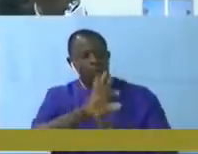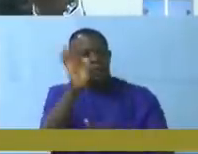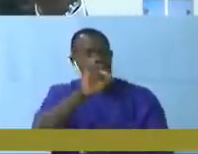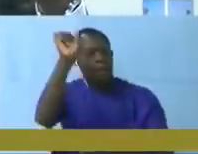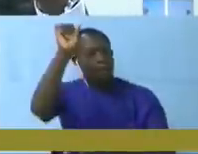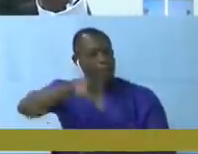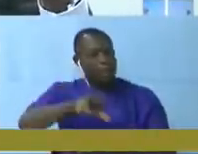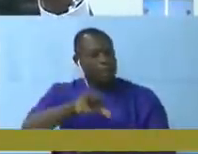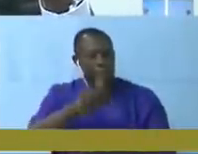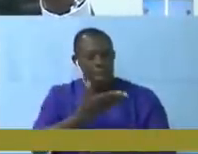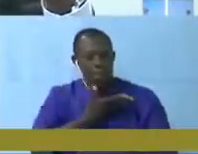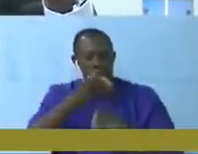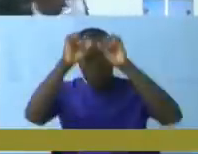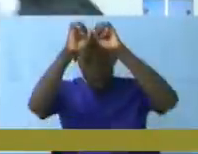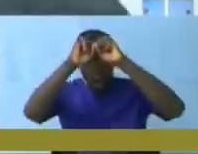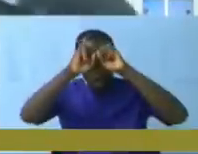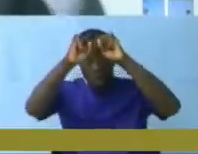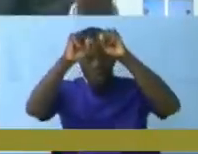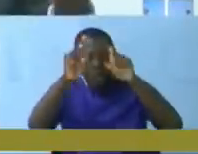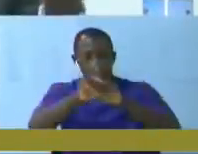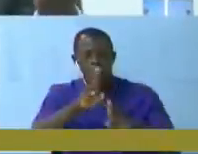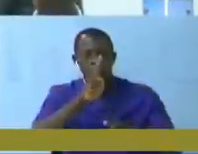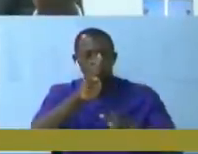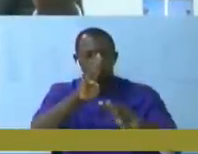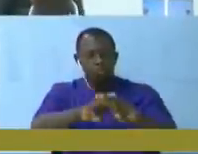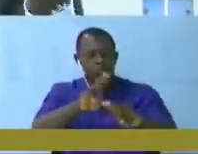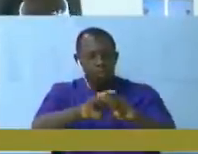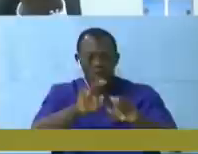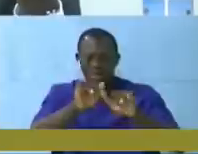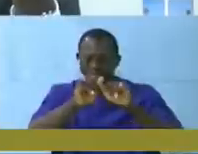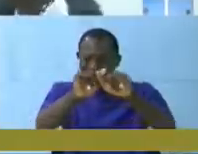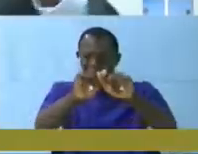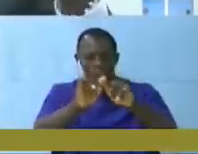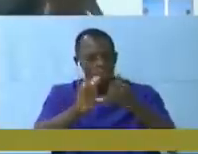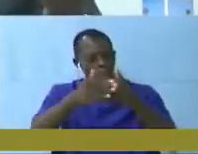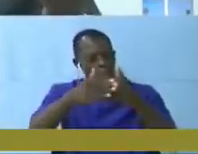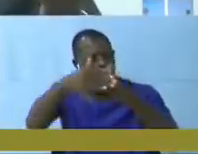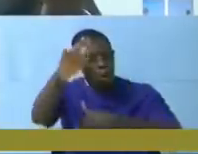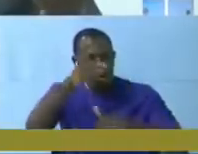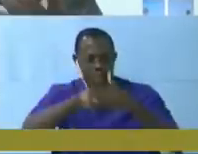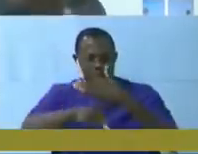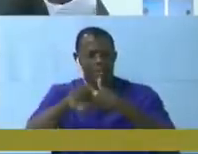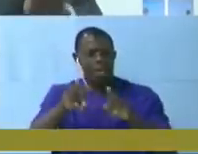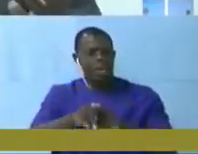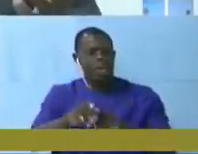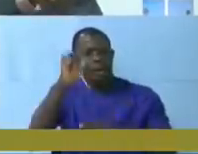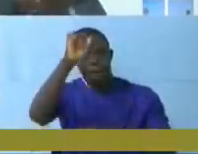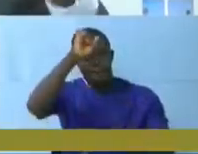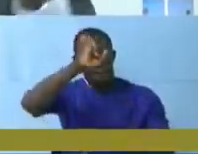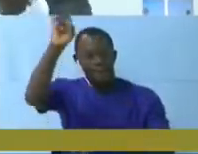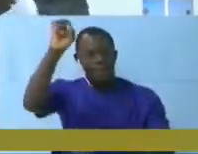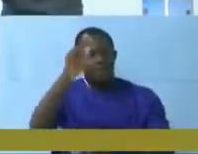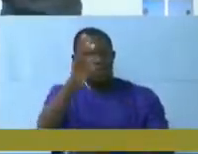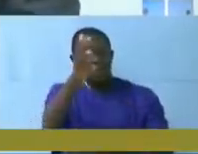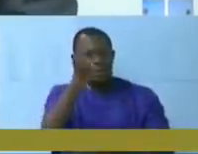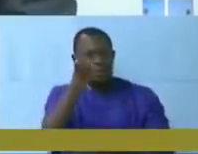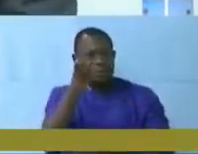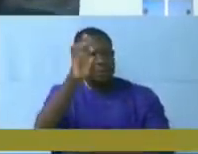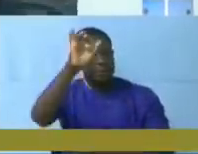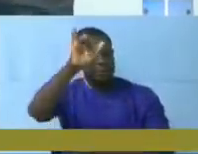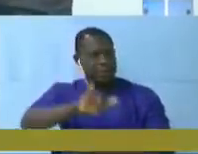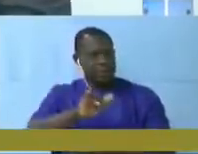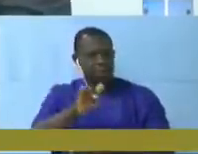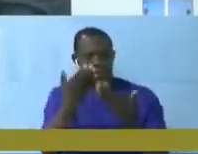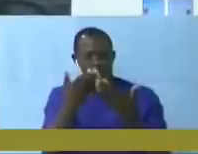a government that has overstayed in power 30 years. We now no longer